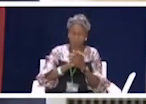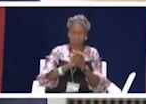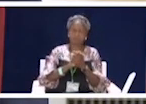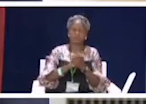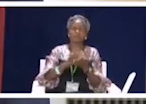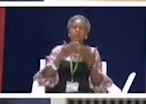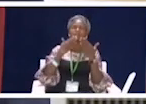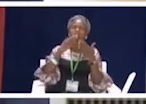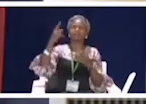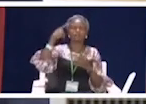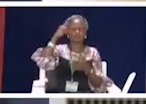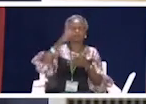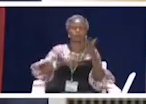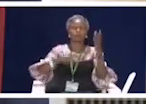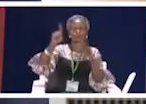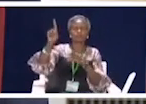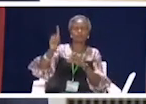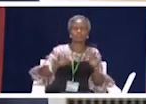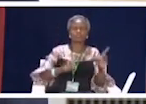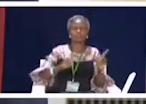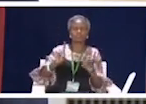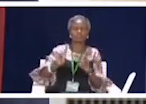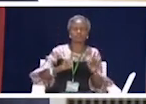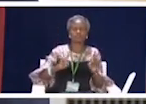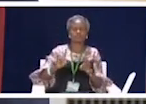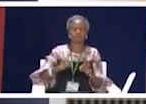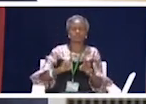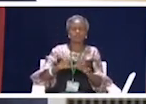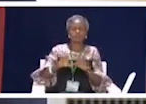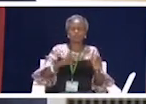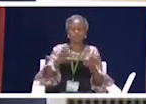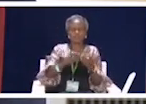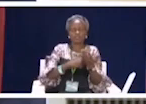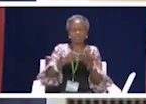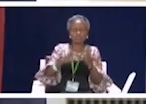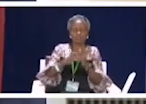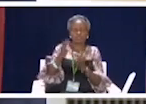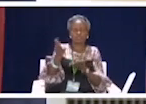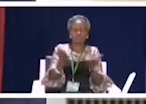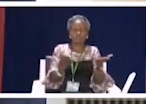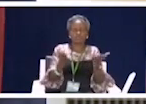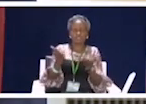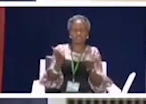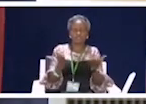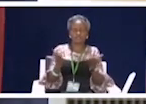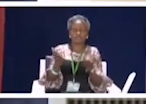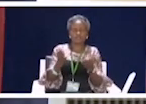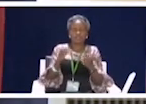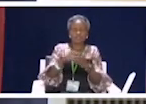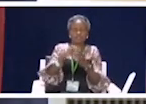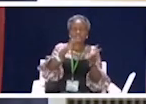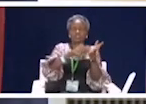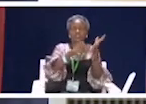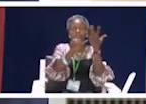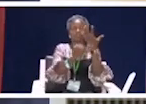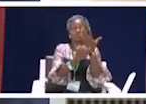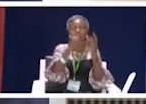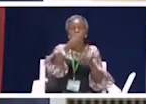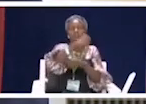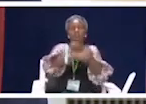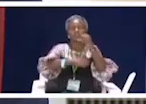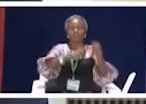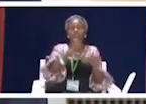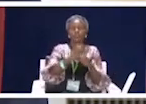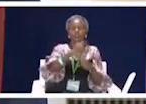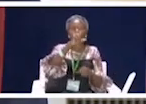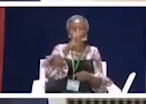Thank you for what you did during the Holy Ghost service in January year